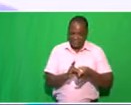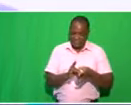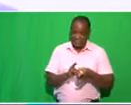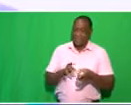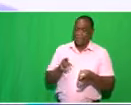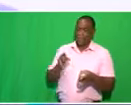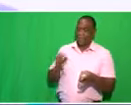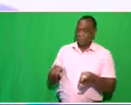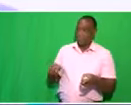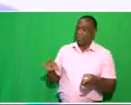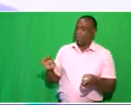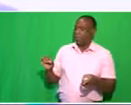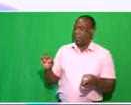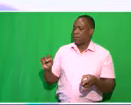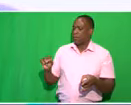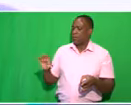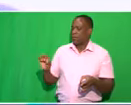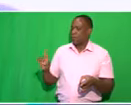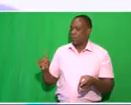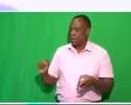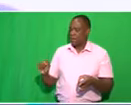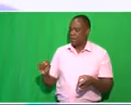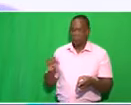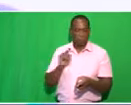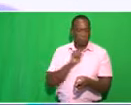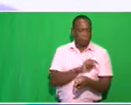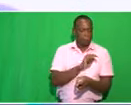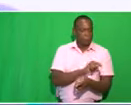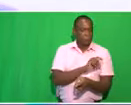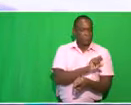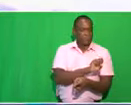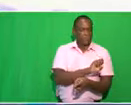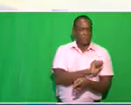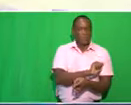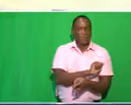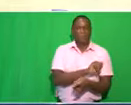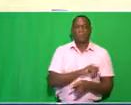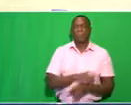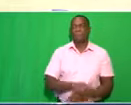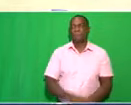Concordat and the SEA. Thank you very much.